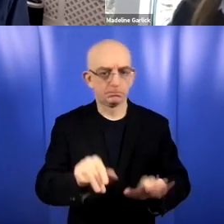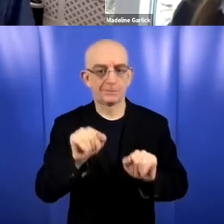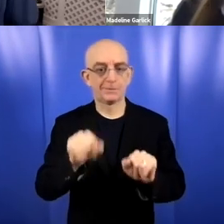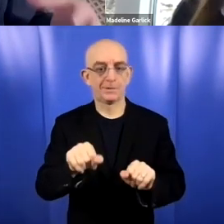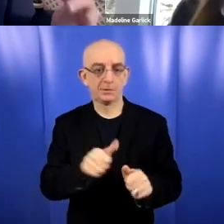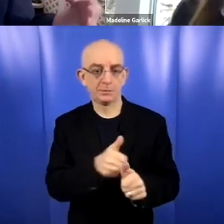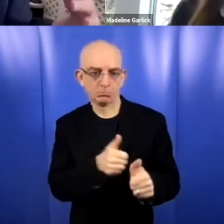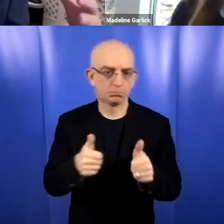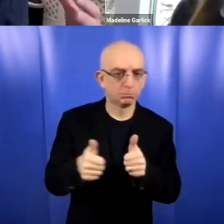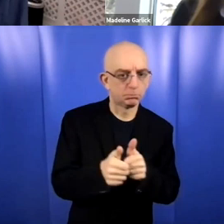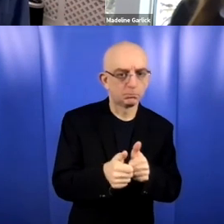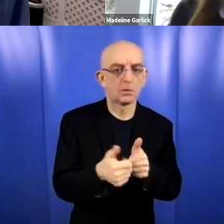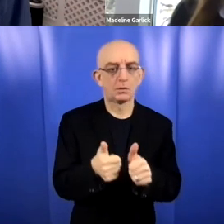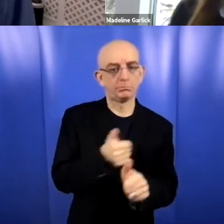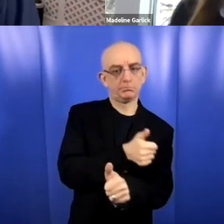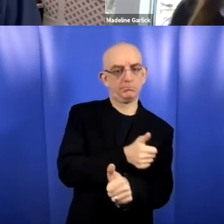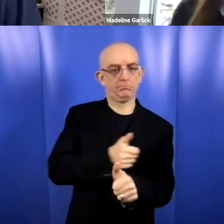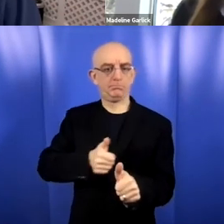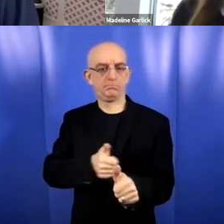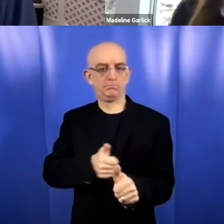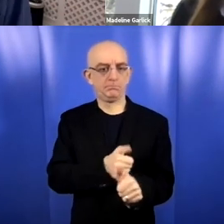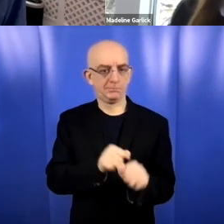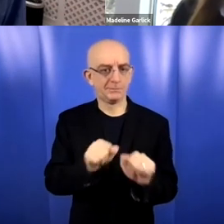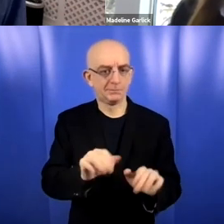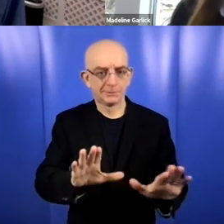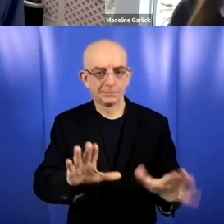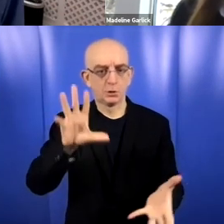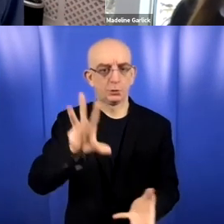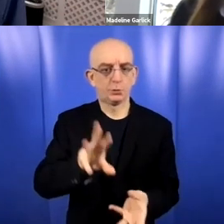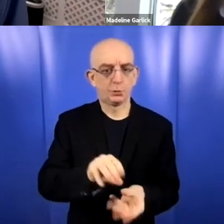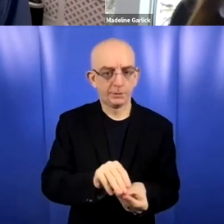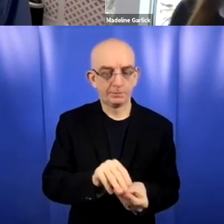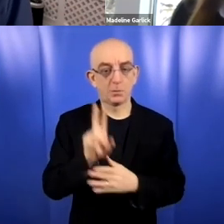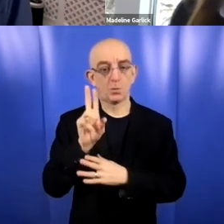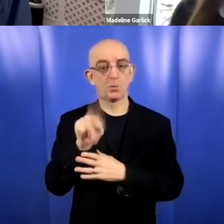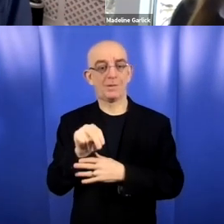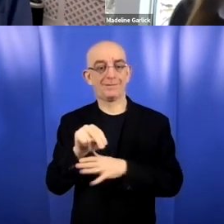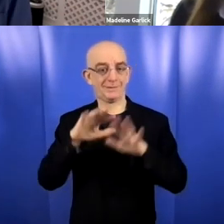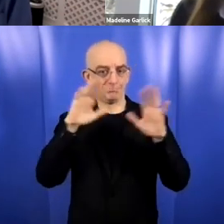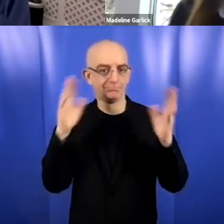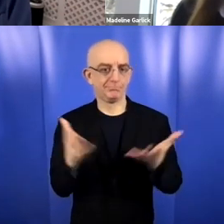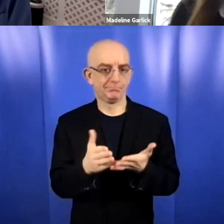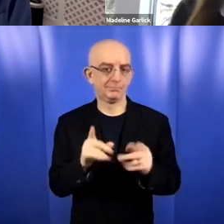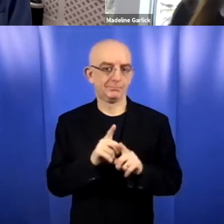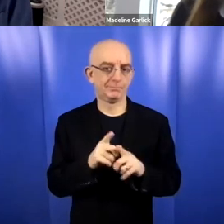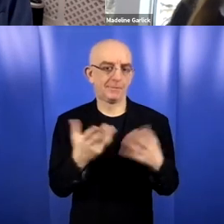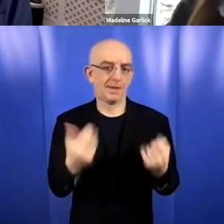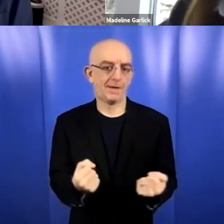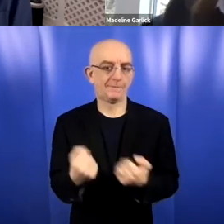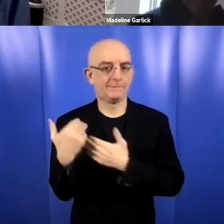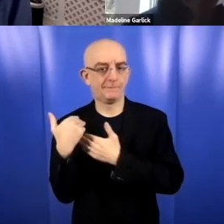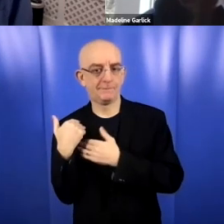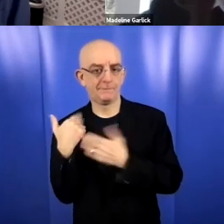states sort of sending better facilities, but improving their resettlement.